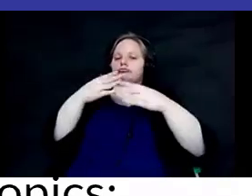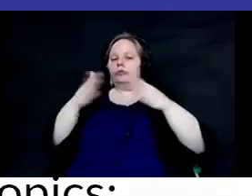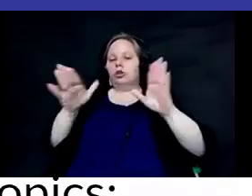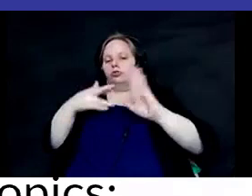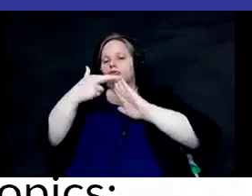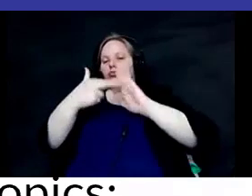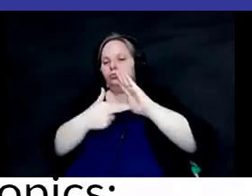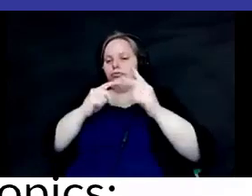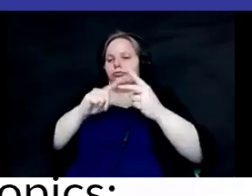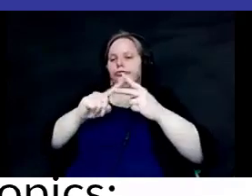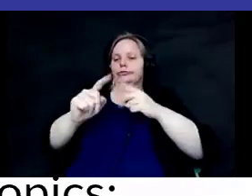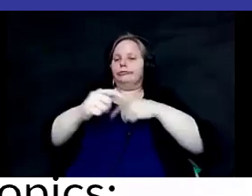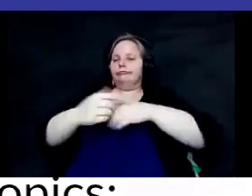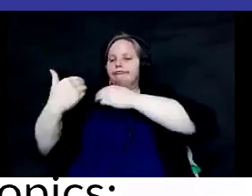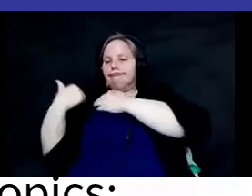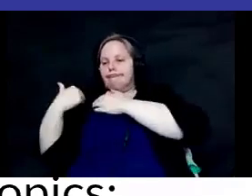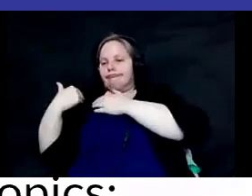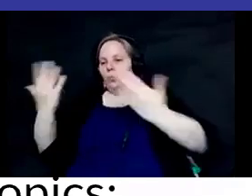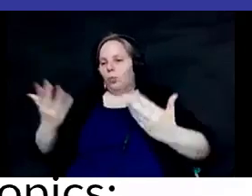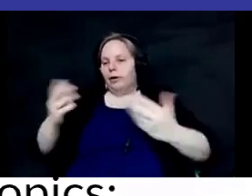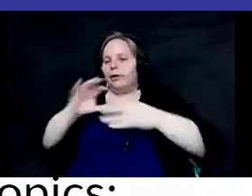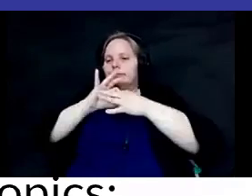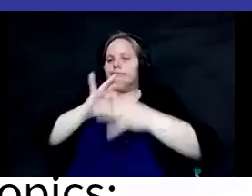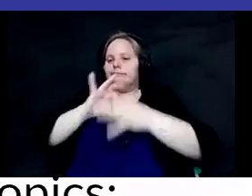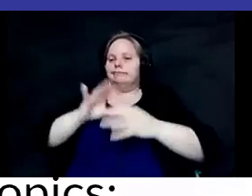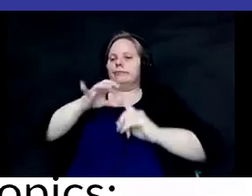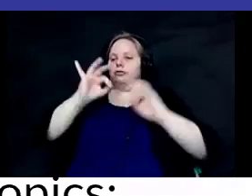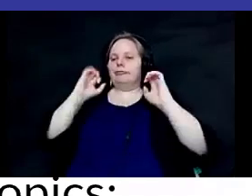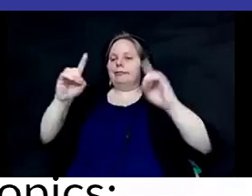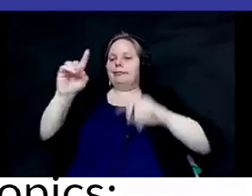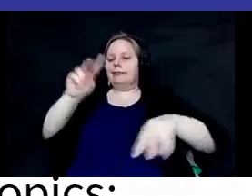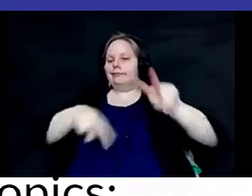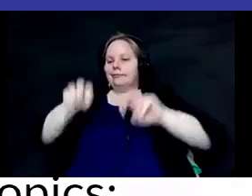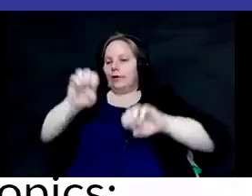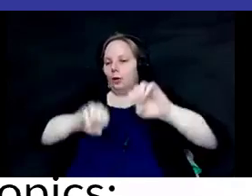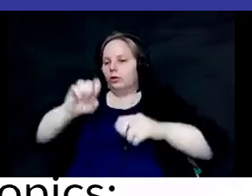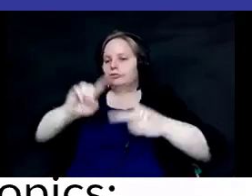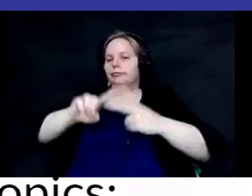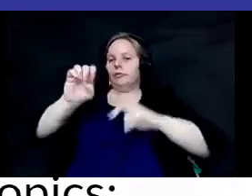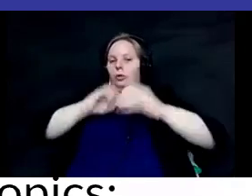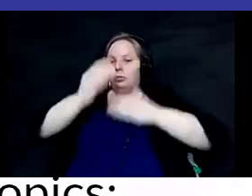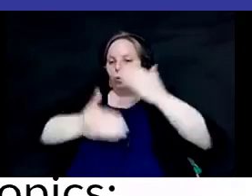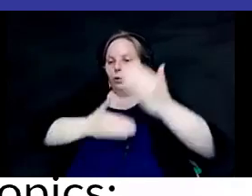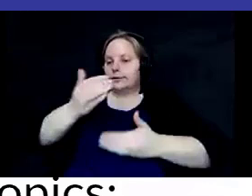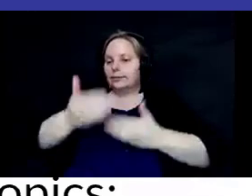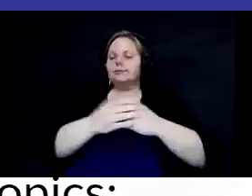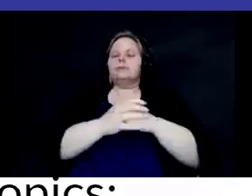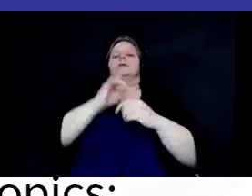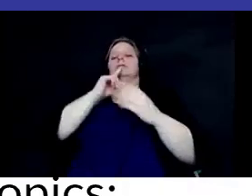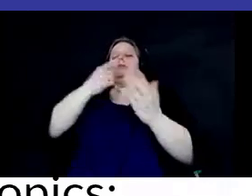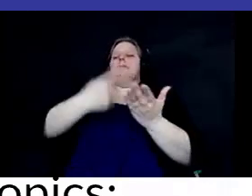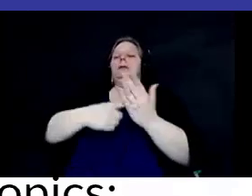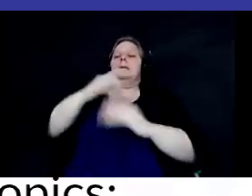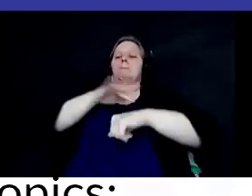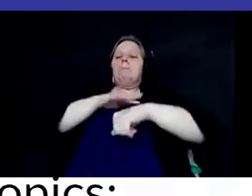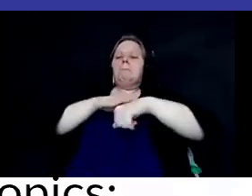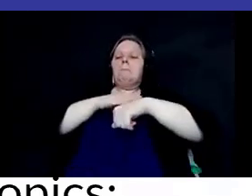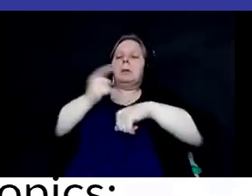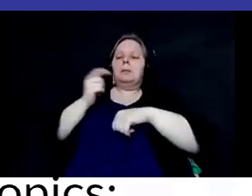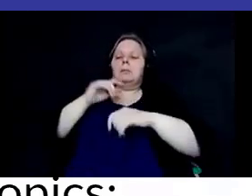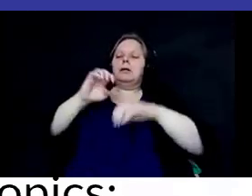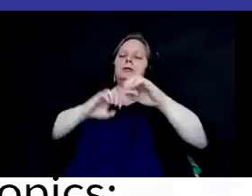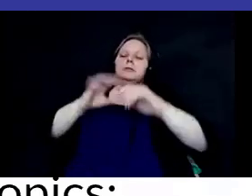obligations related to conducting special ed evaluations, the evaluation process. It talks a little bit about special education evaluation and